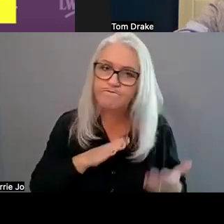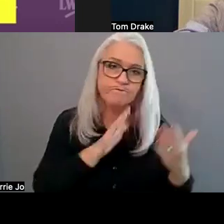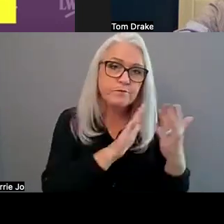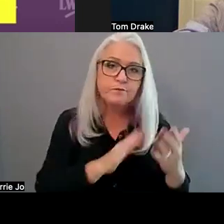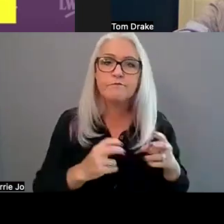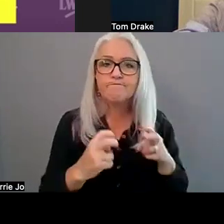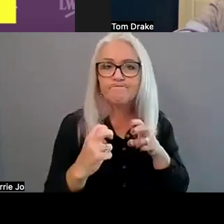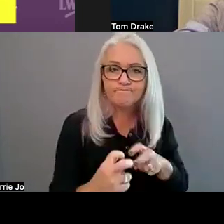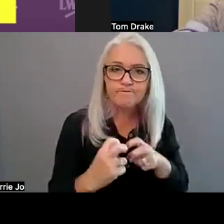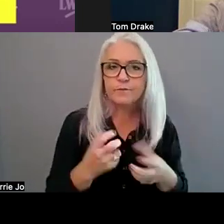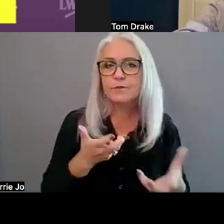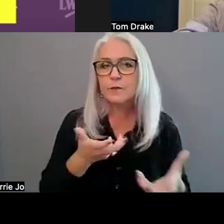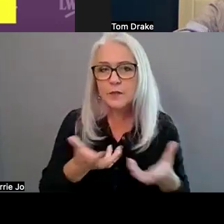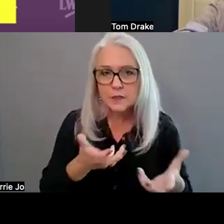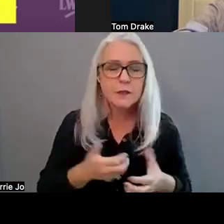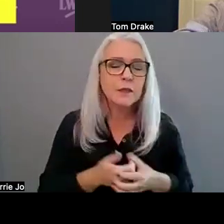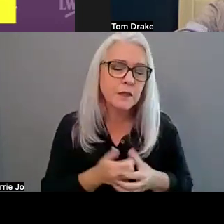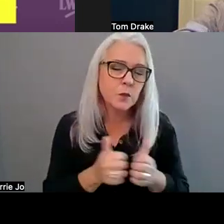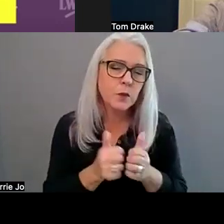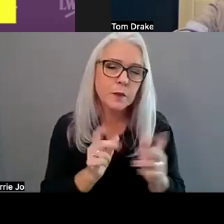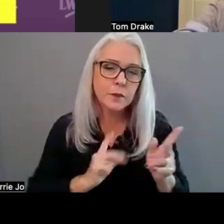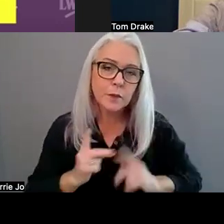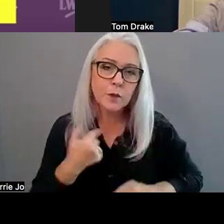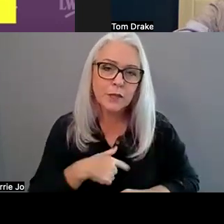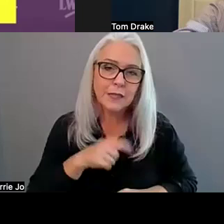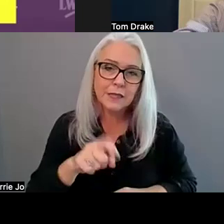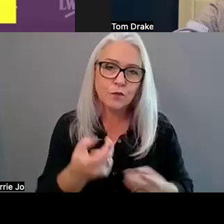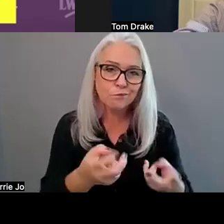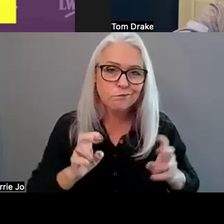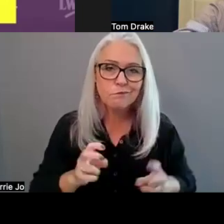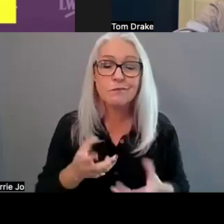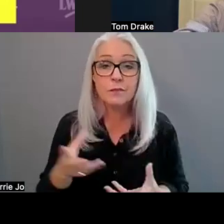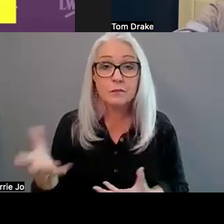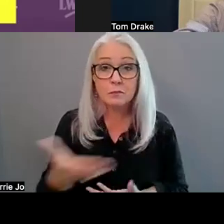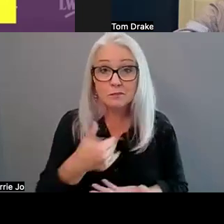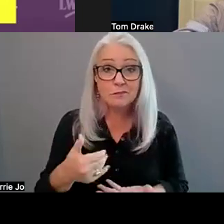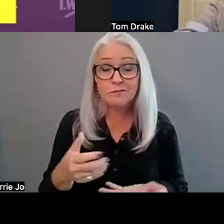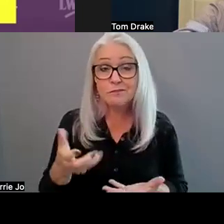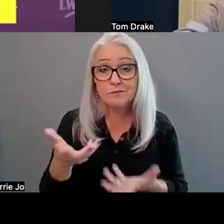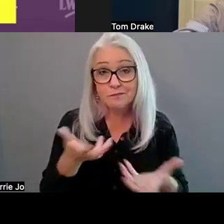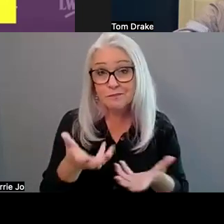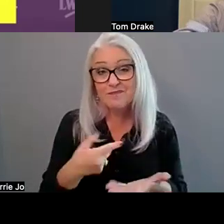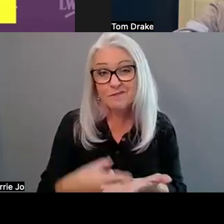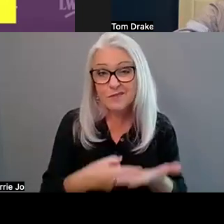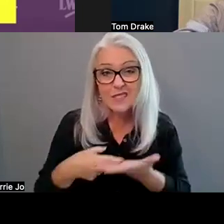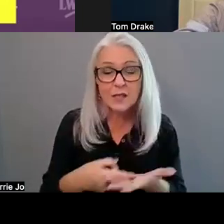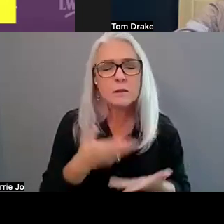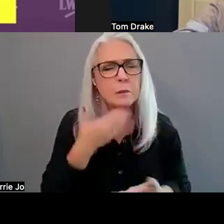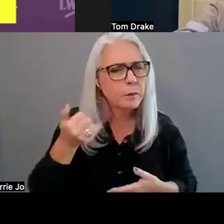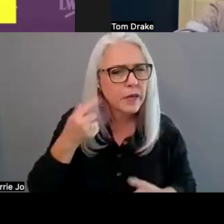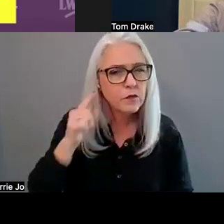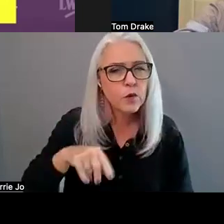I will have discussions with the people that we need to have discussions about, and I will do what's best for the village in